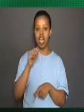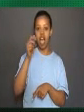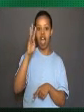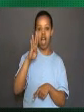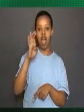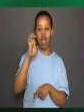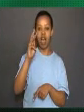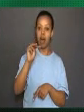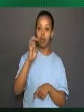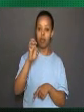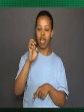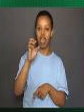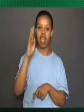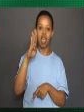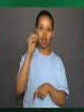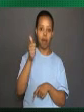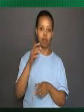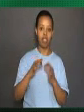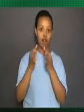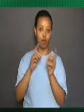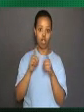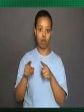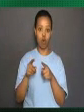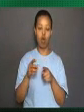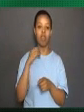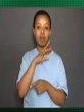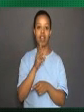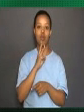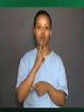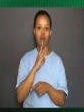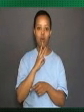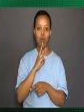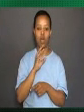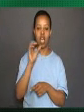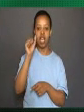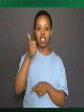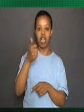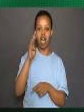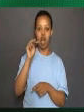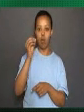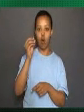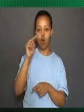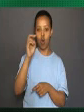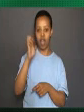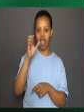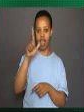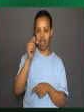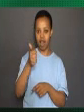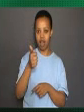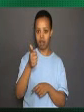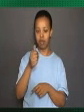Amoebiasis is spread by drinking contaminated water. Salmonella is transmitted by